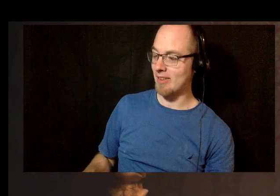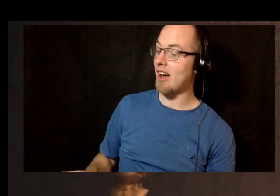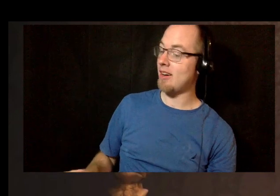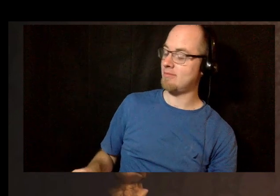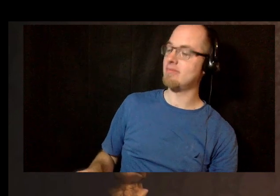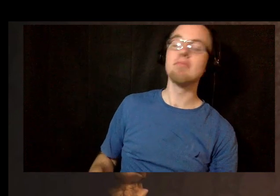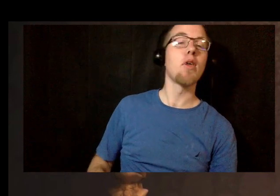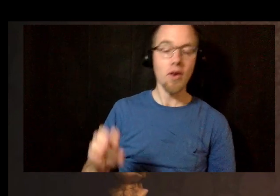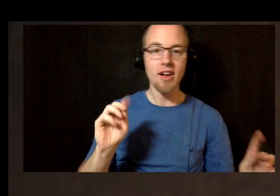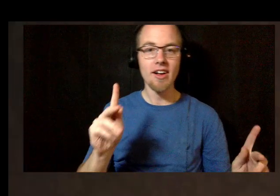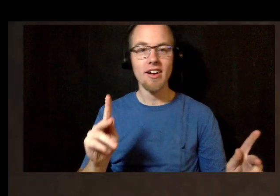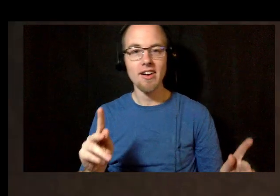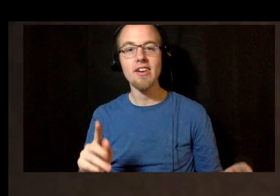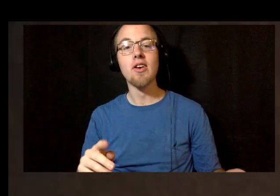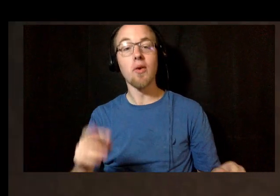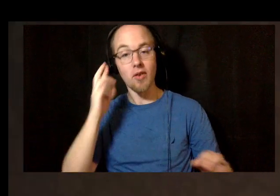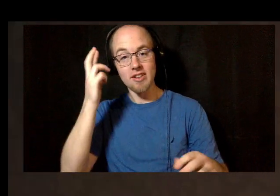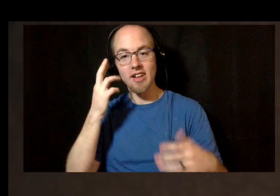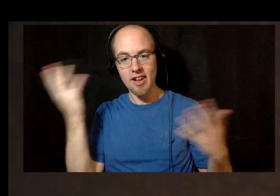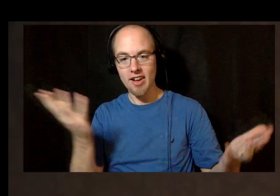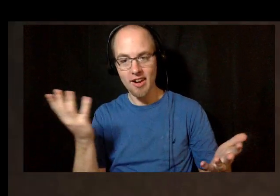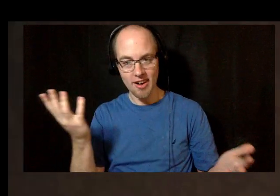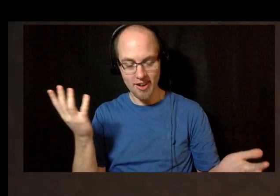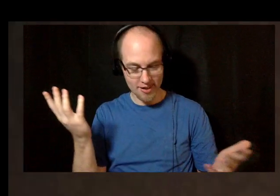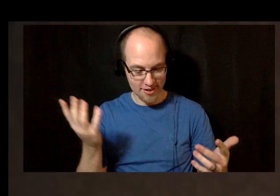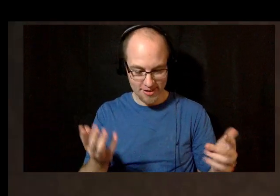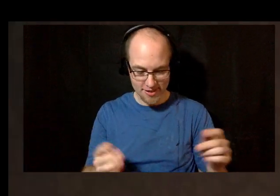The reason we're here is because